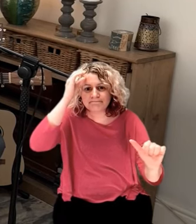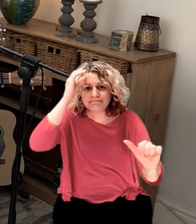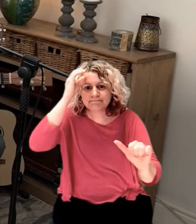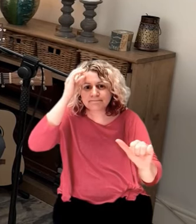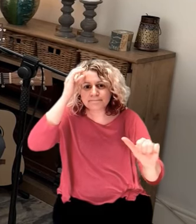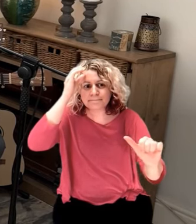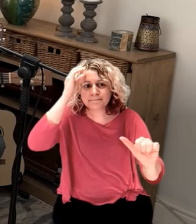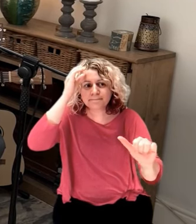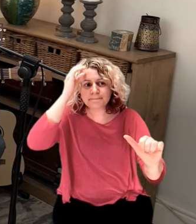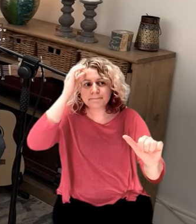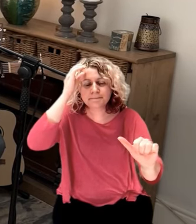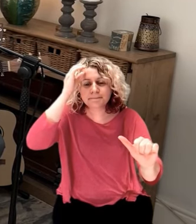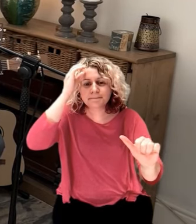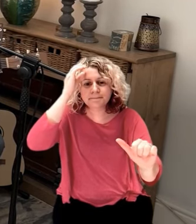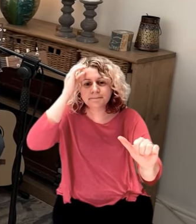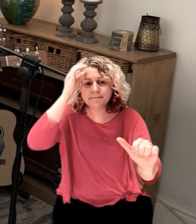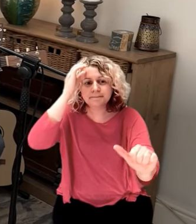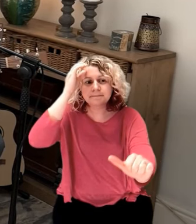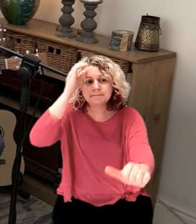incomplete,